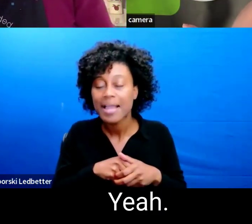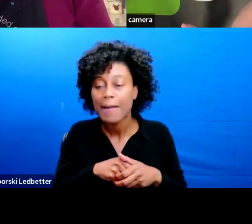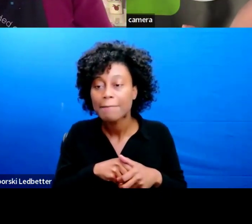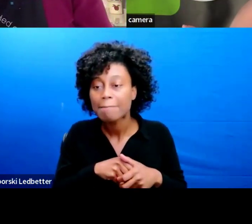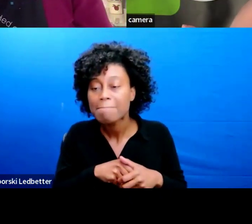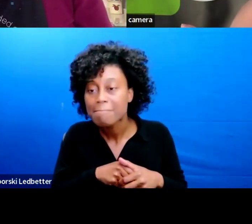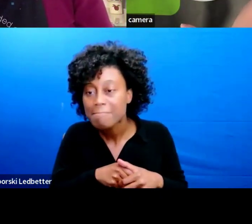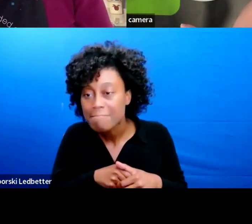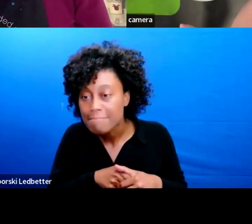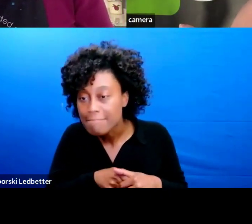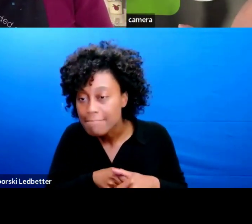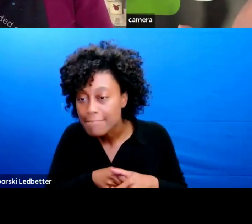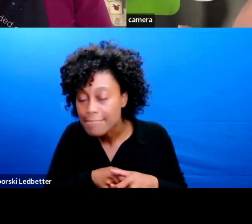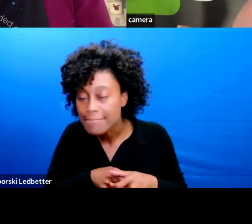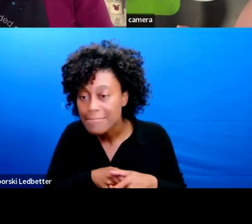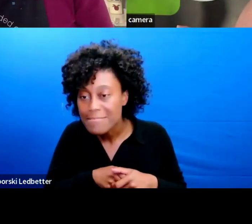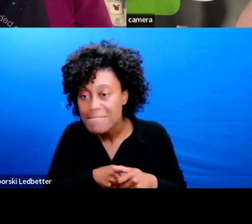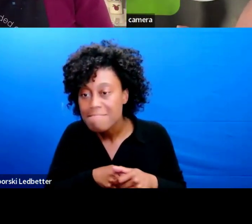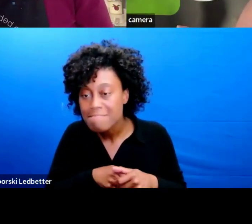Yeah.